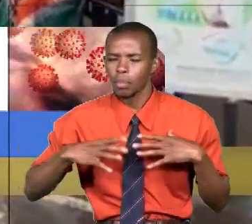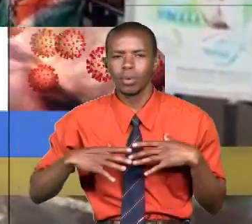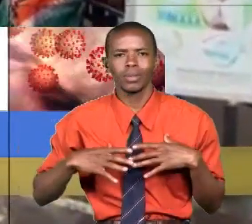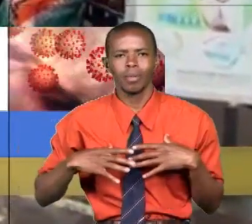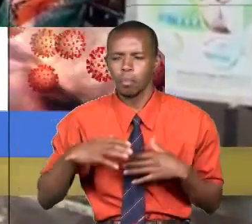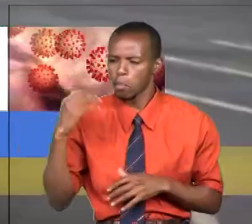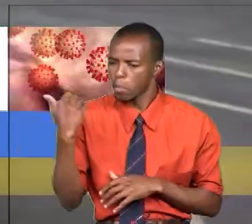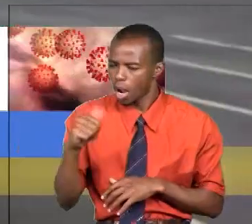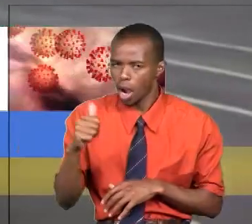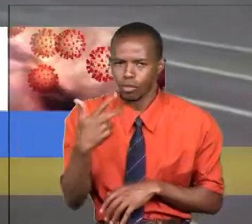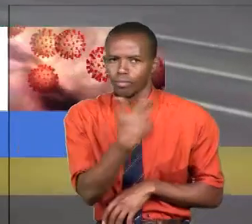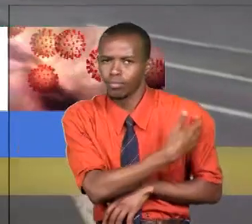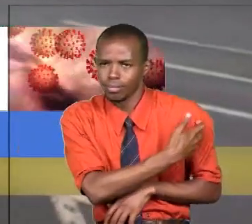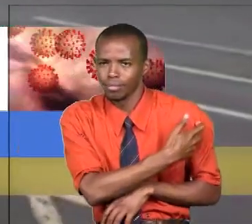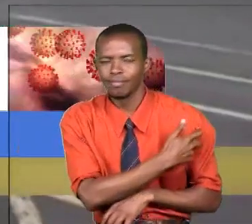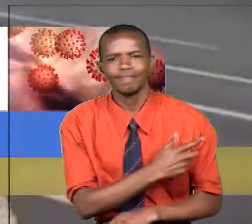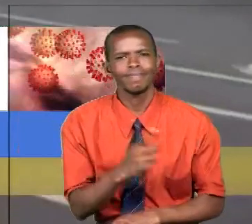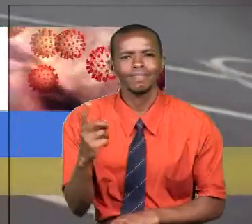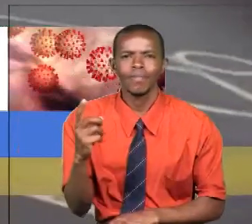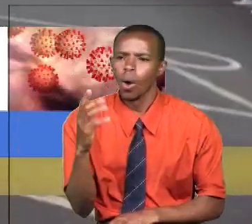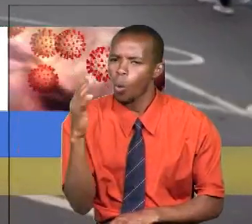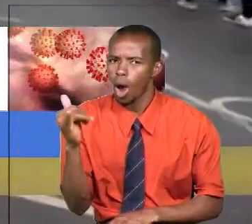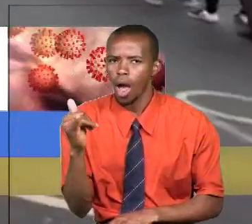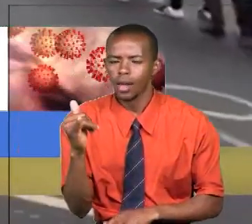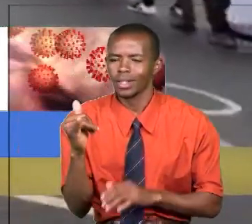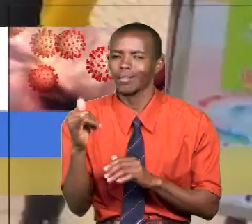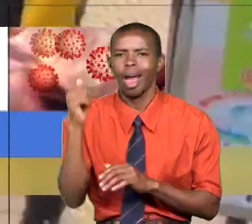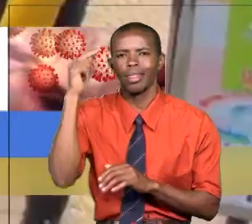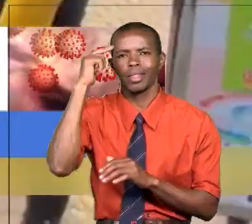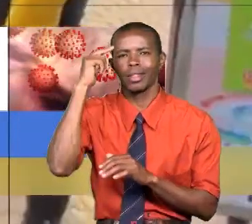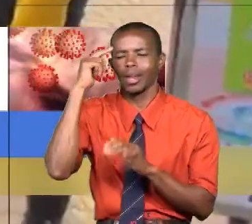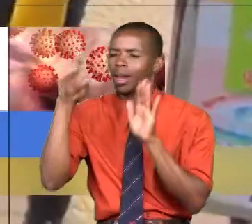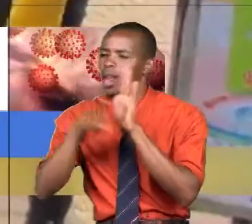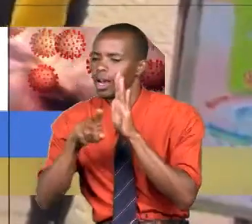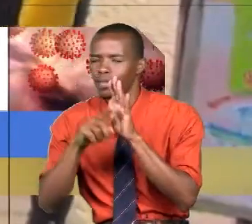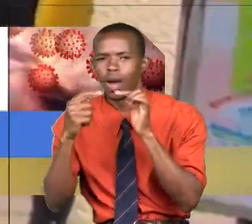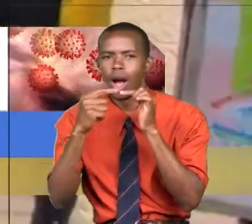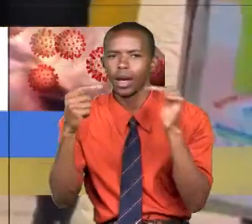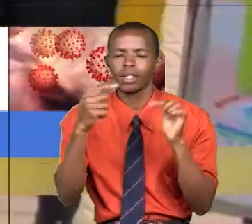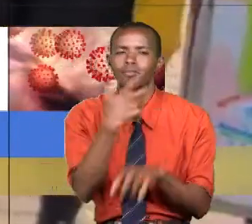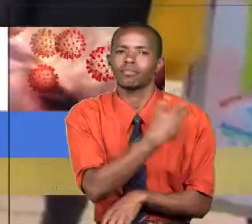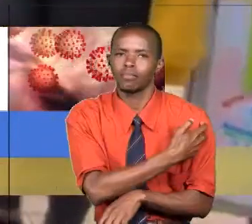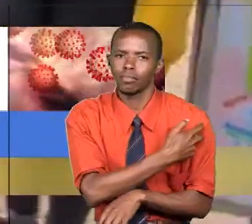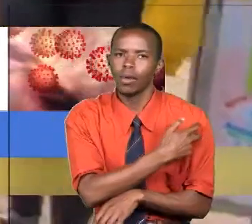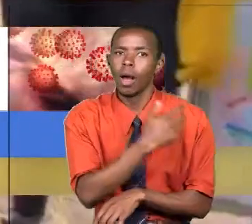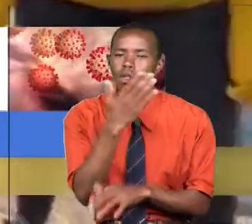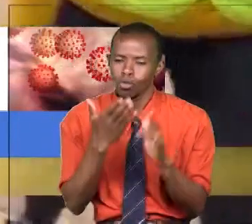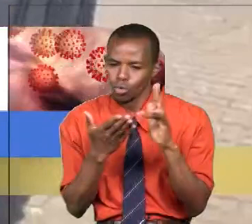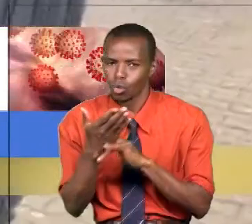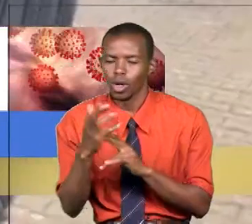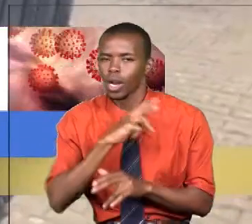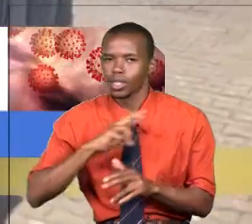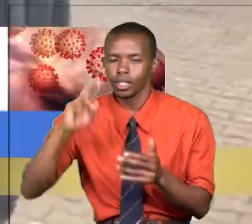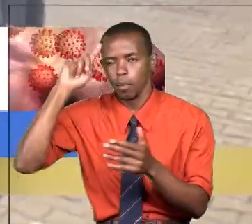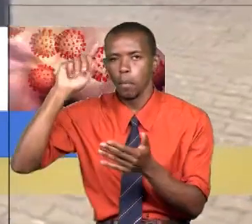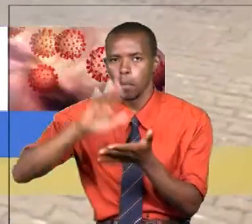of Rwandans that haven't yet been vaccinated is negative mentalities towards vaccination rooted by religious beliefs. At